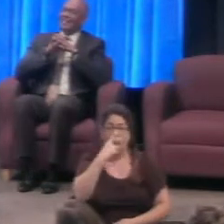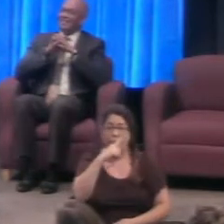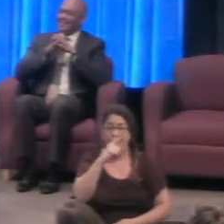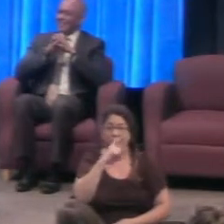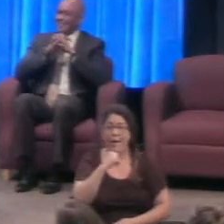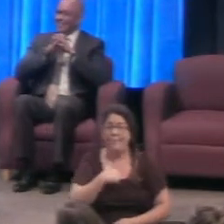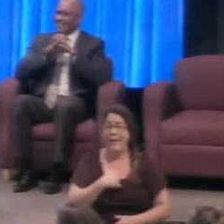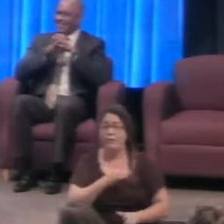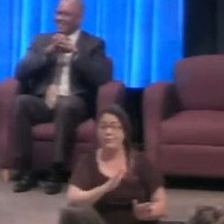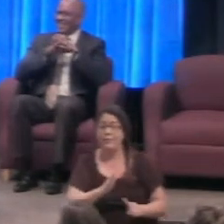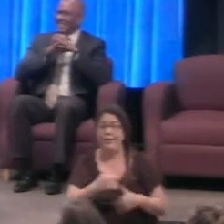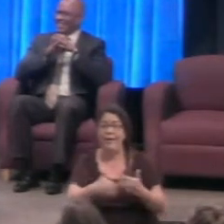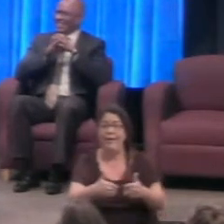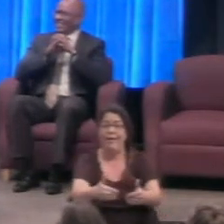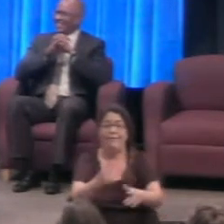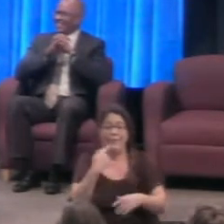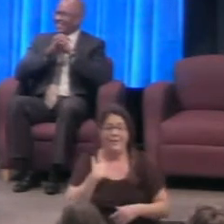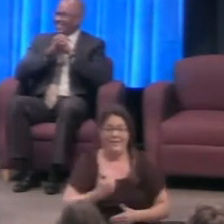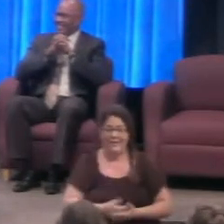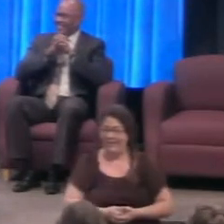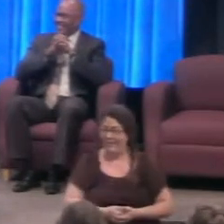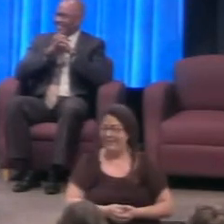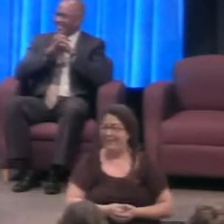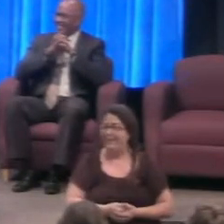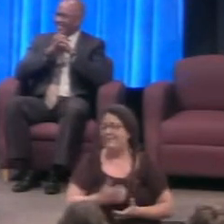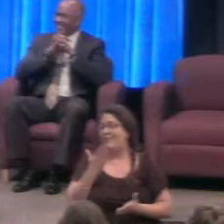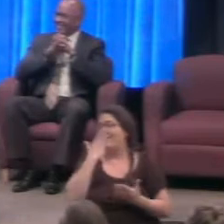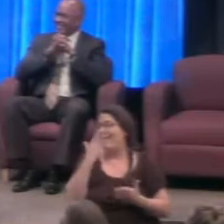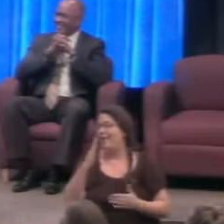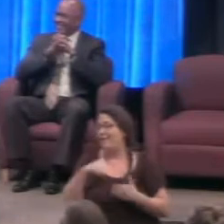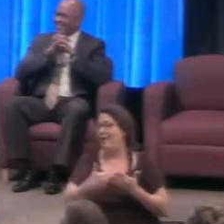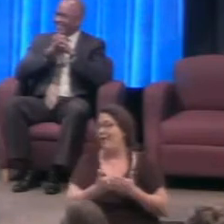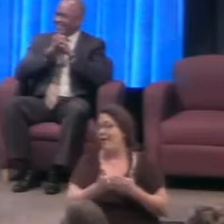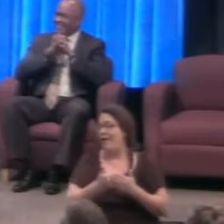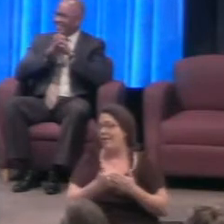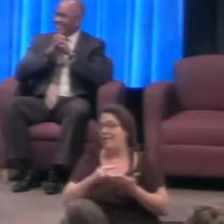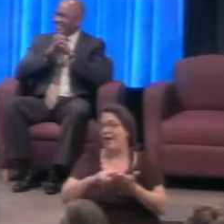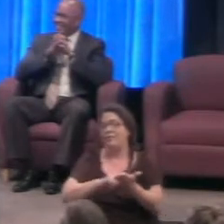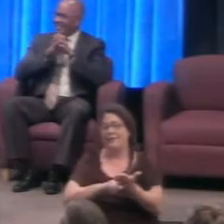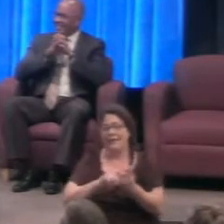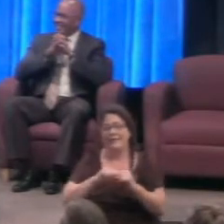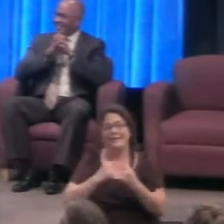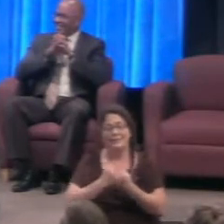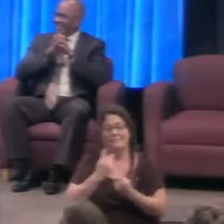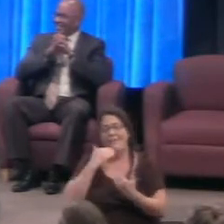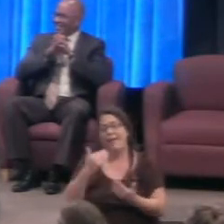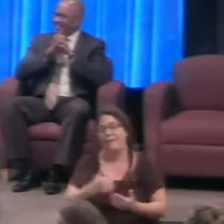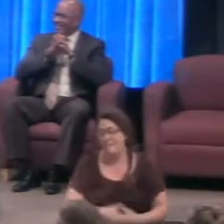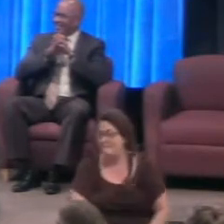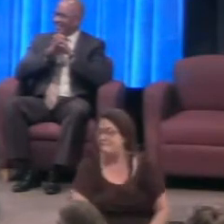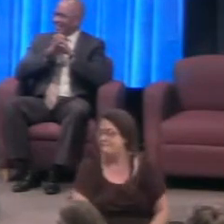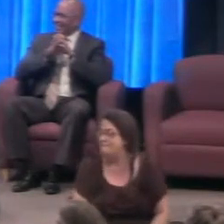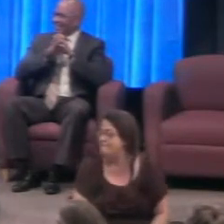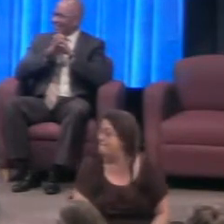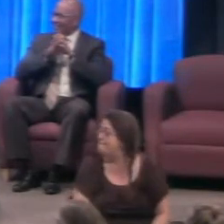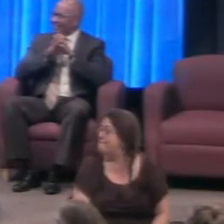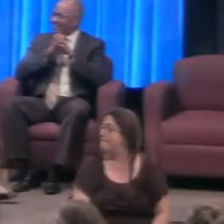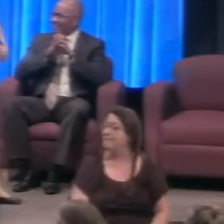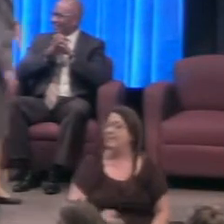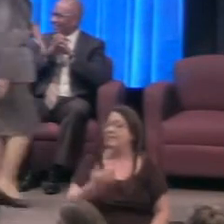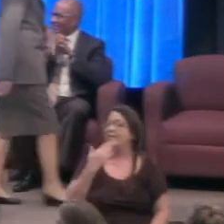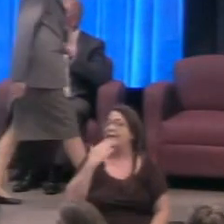What is taking you so long? And thank you to our contracting team. Thank you, Mr.